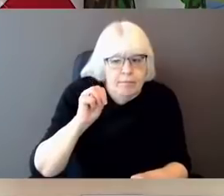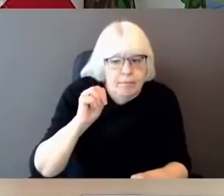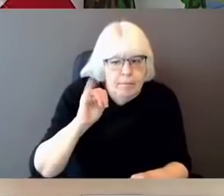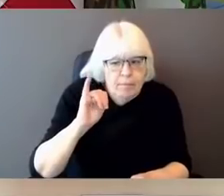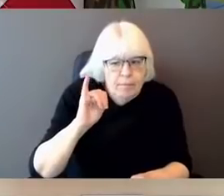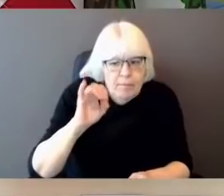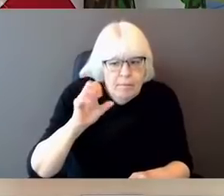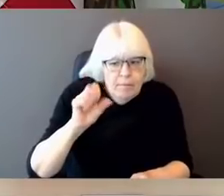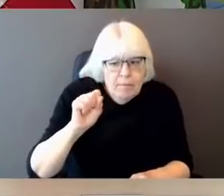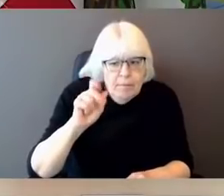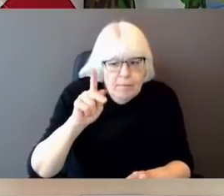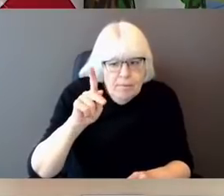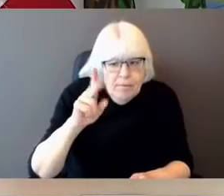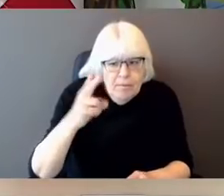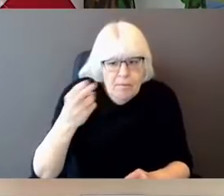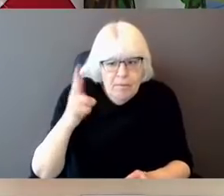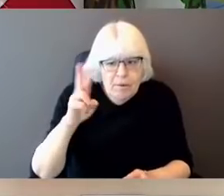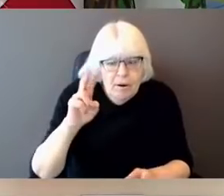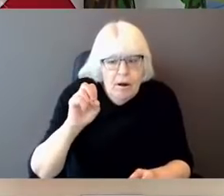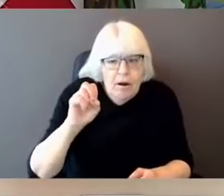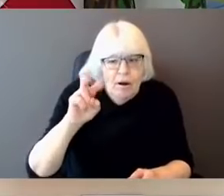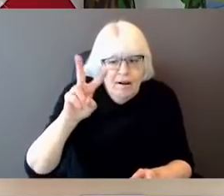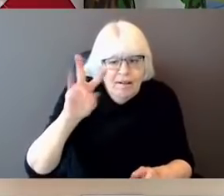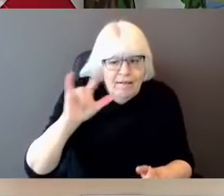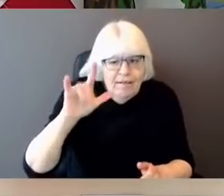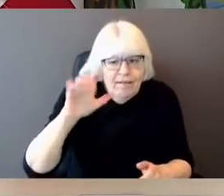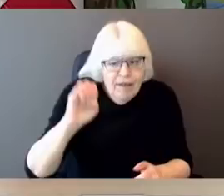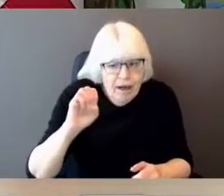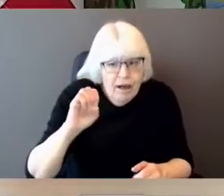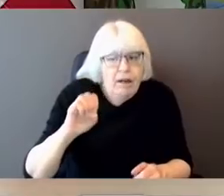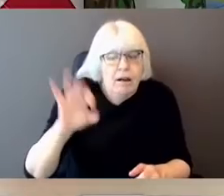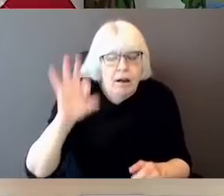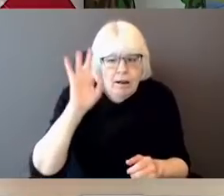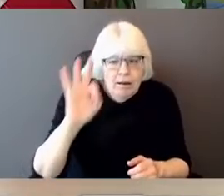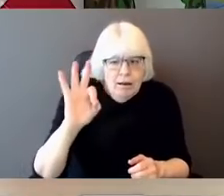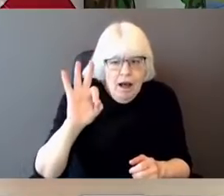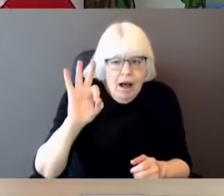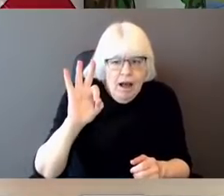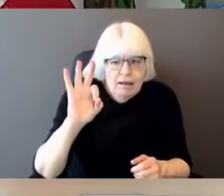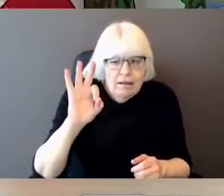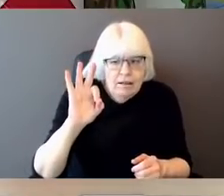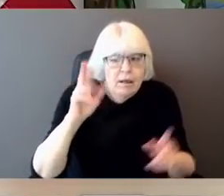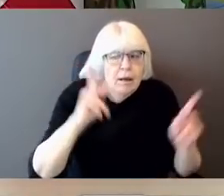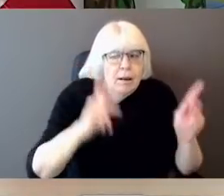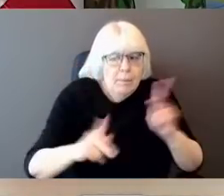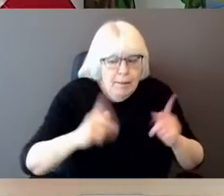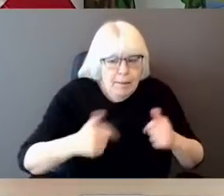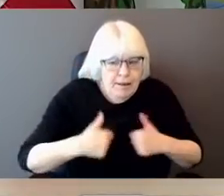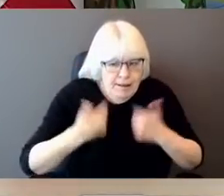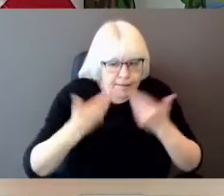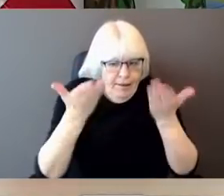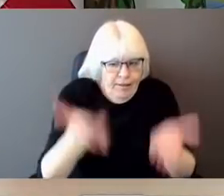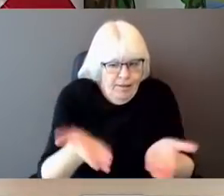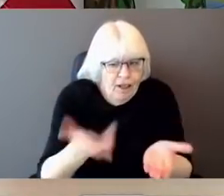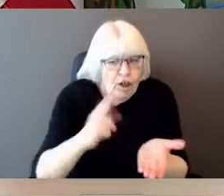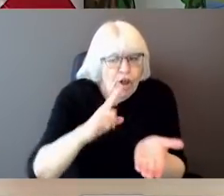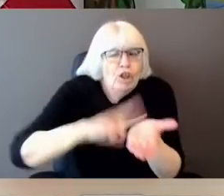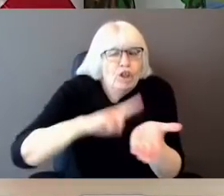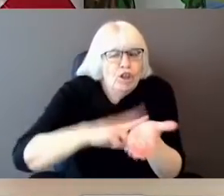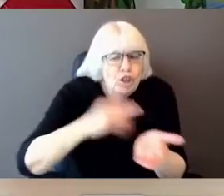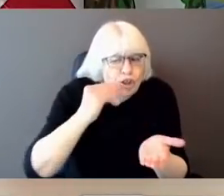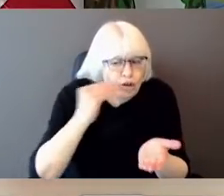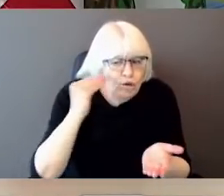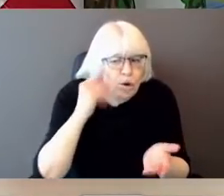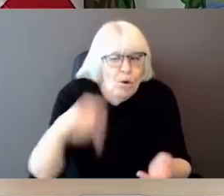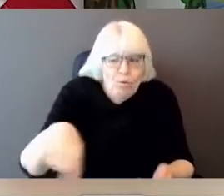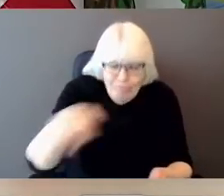6 staff members were positive. And cases among staff may include some cases that were acquired in the community, as it's